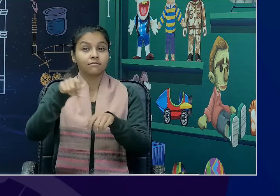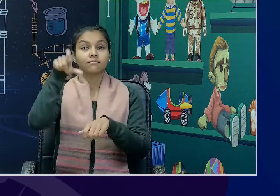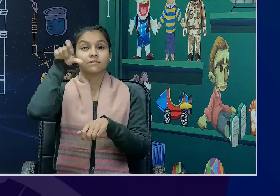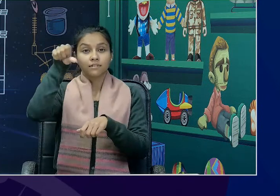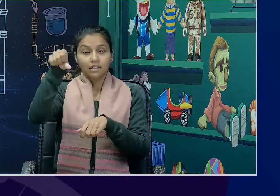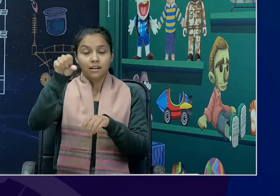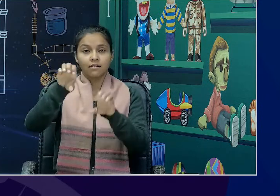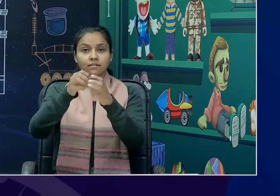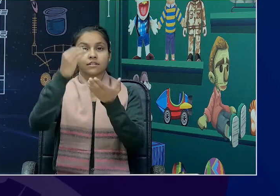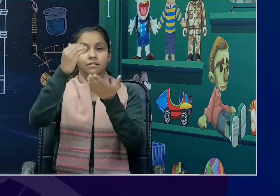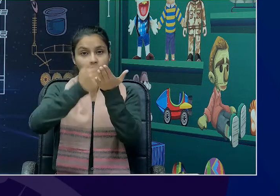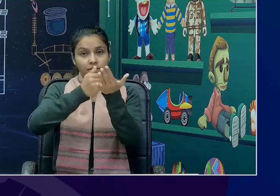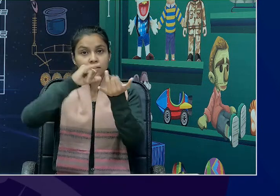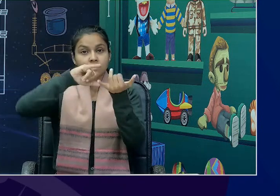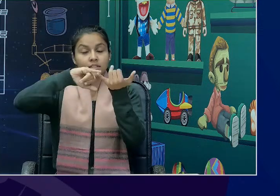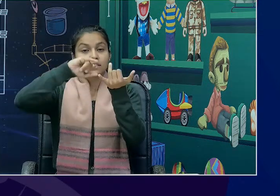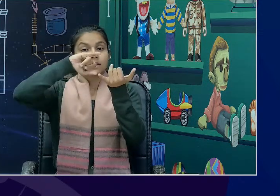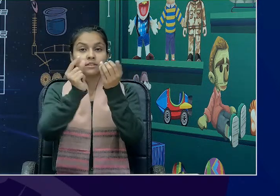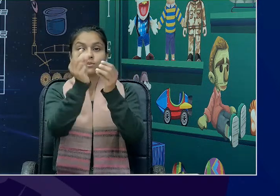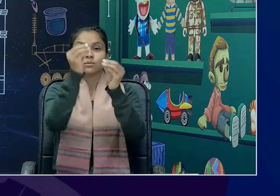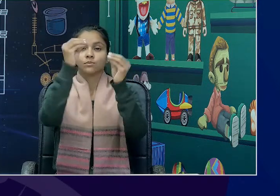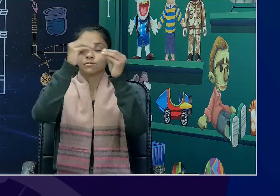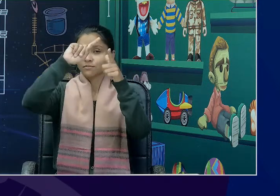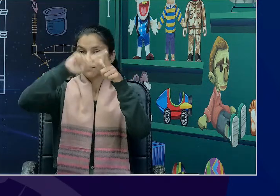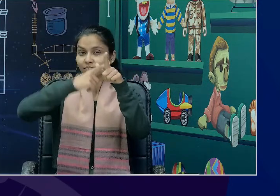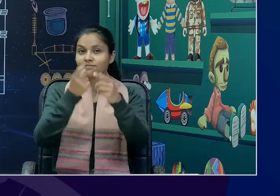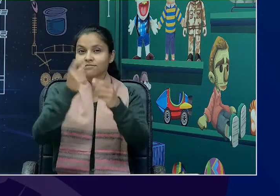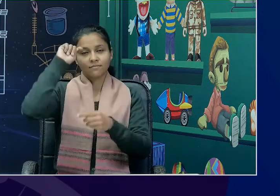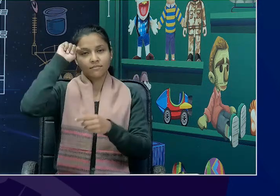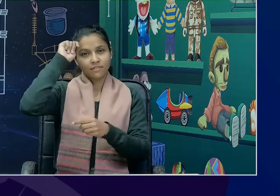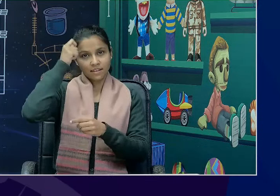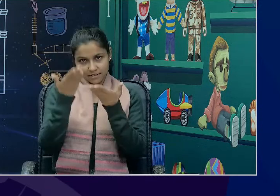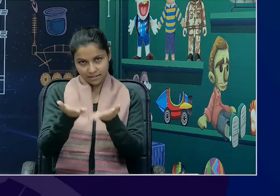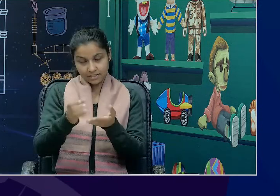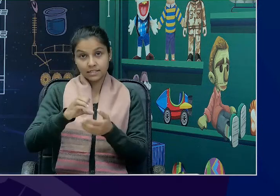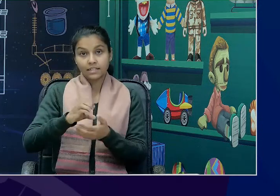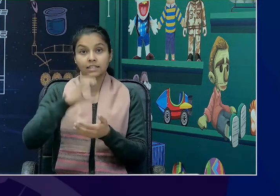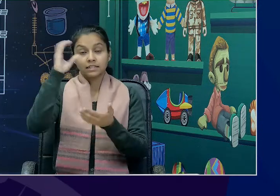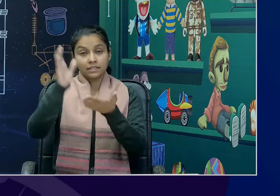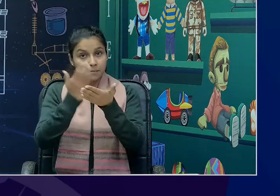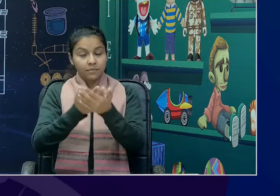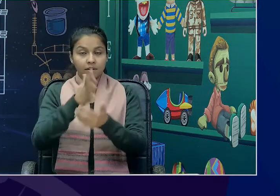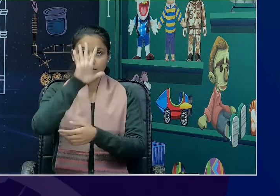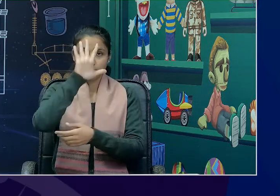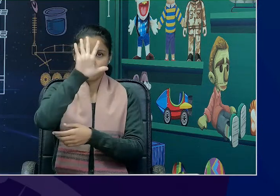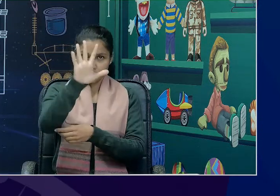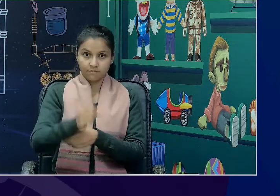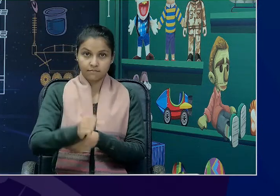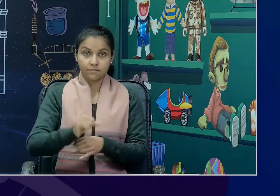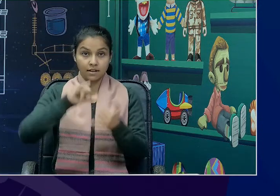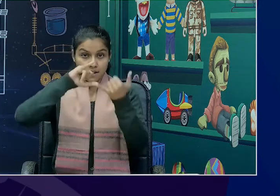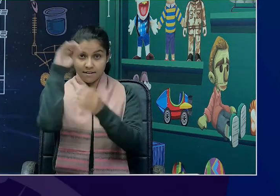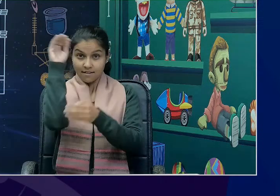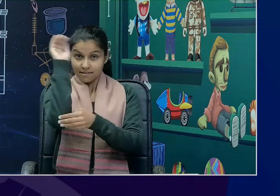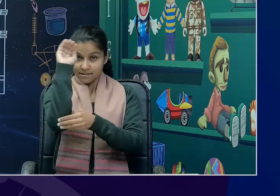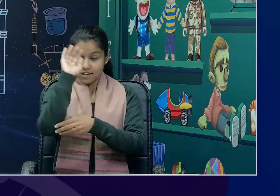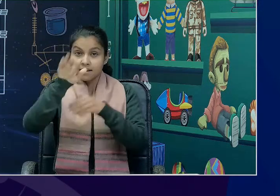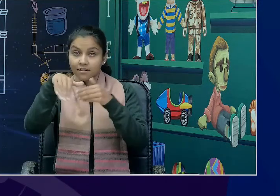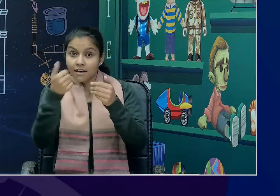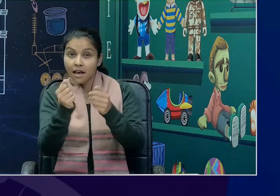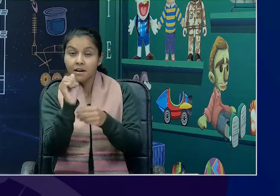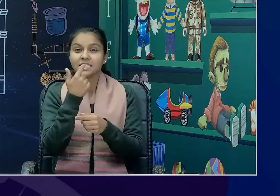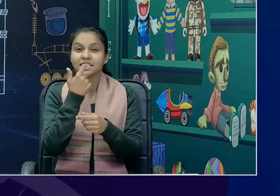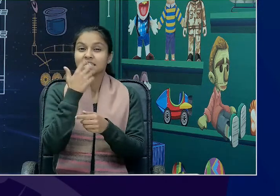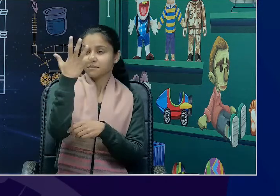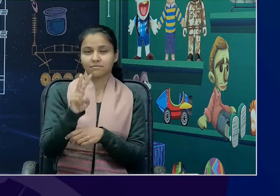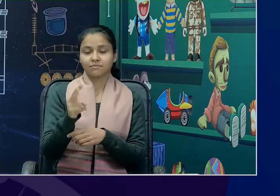subject we are going to take is English, and the chapter is chapter 5, The Snake and the Mirror. And to teach this